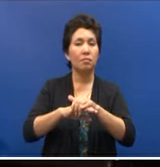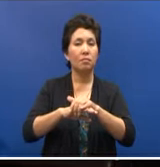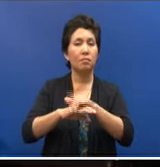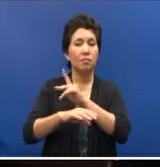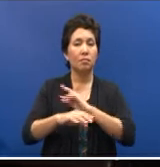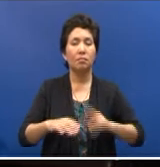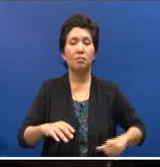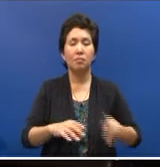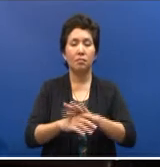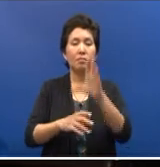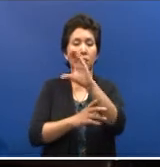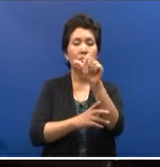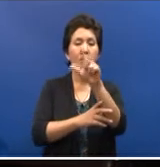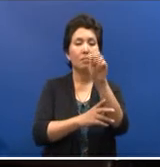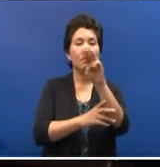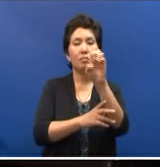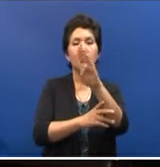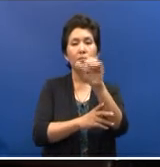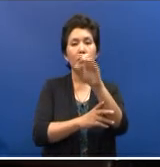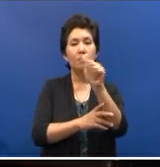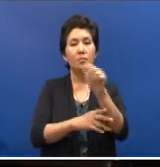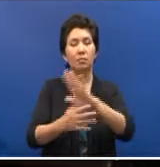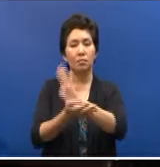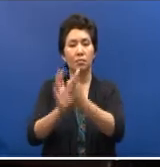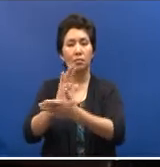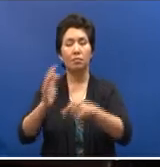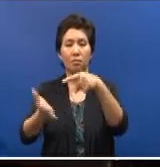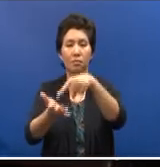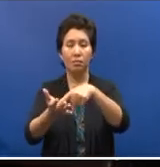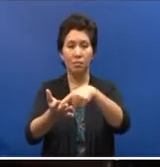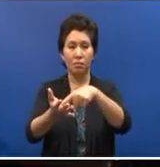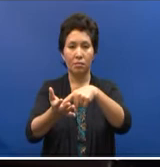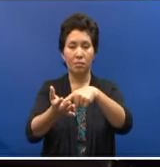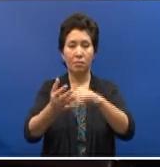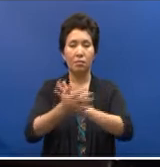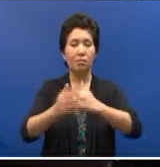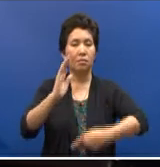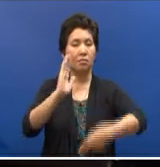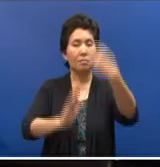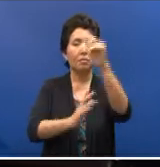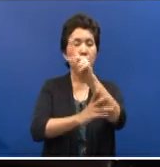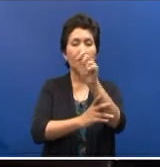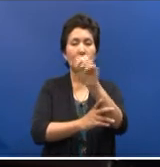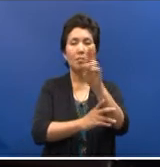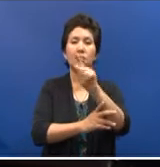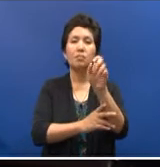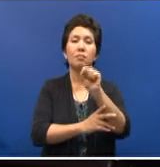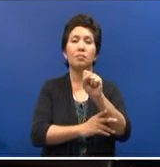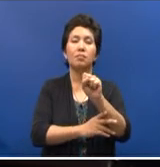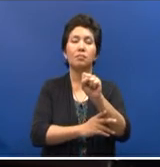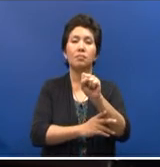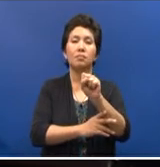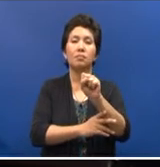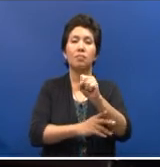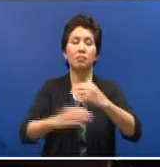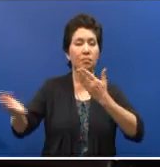Nootka in British Columbia. Okay, so Nootka men with high status will be ornately